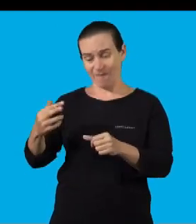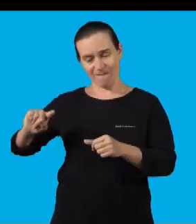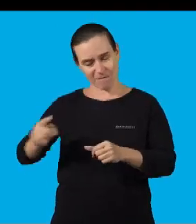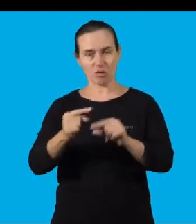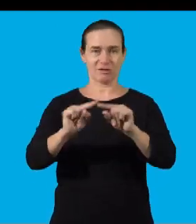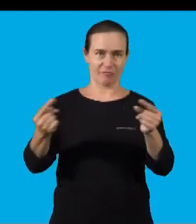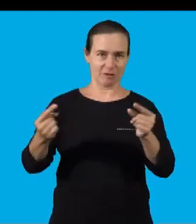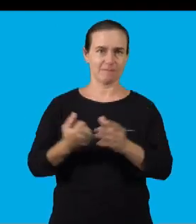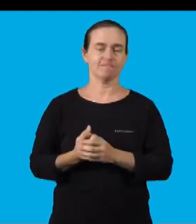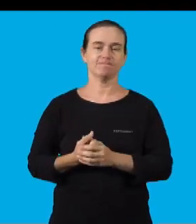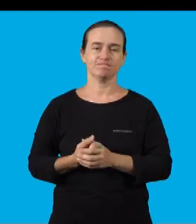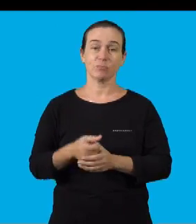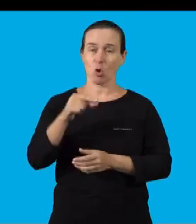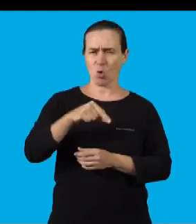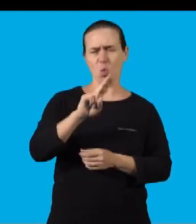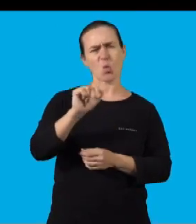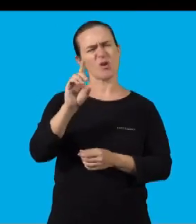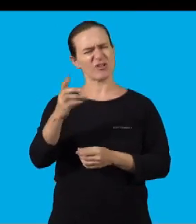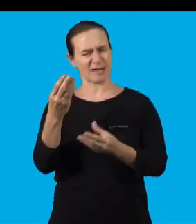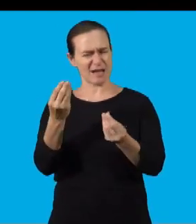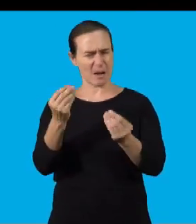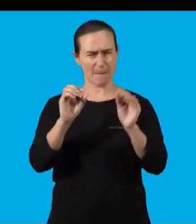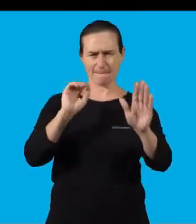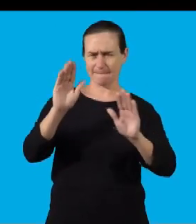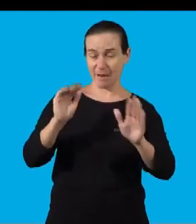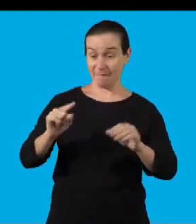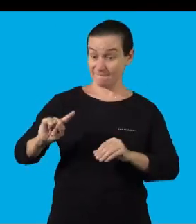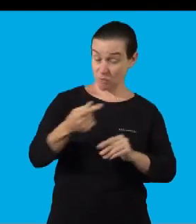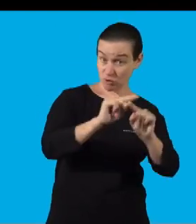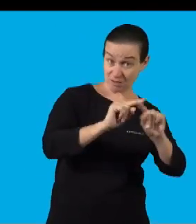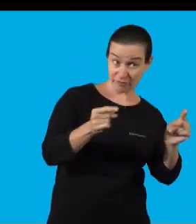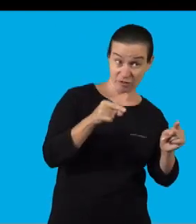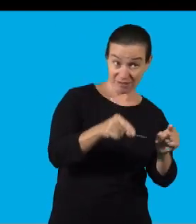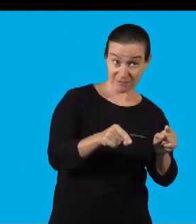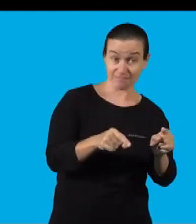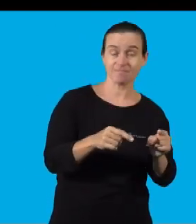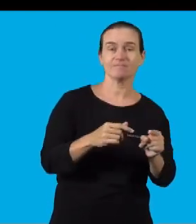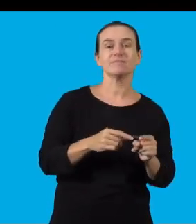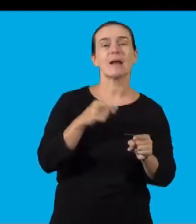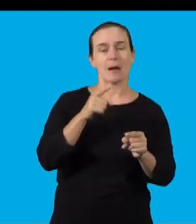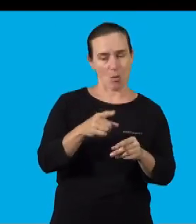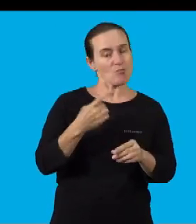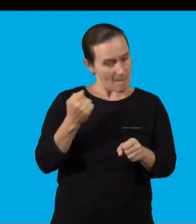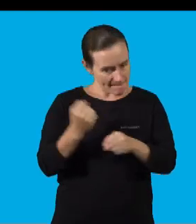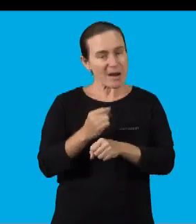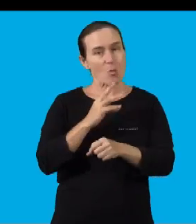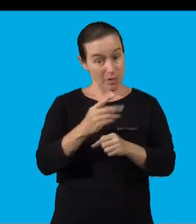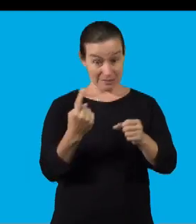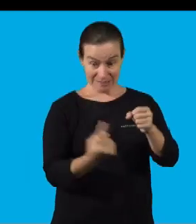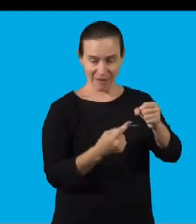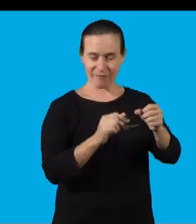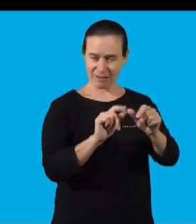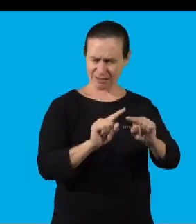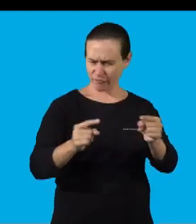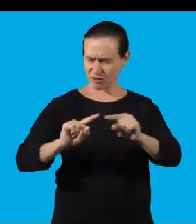differences. So as you know, when it comes to a quadratic number pattern, the first differences also form a sequence on